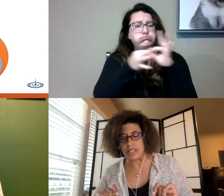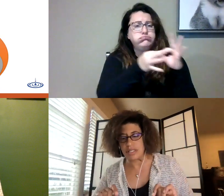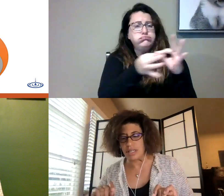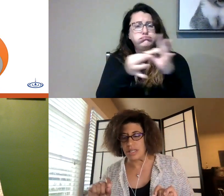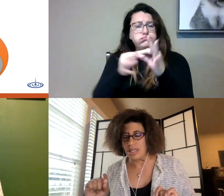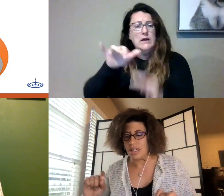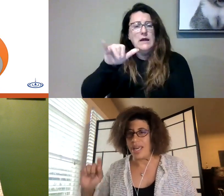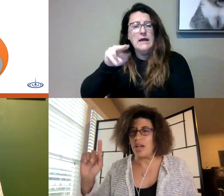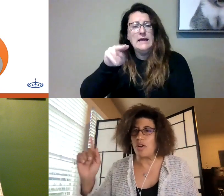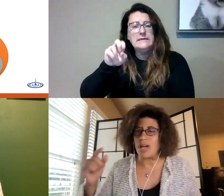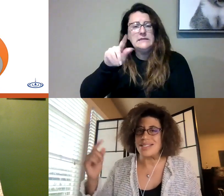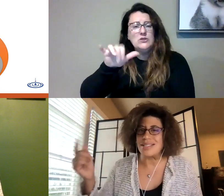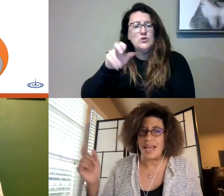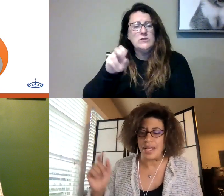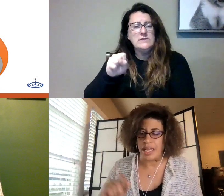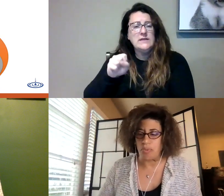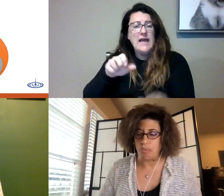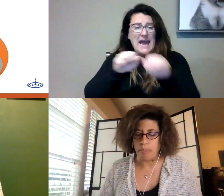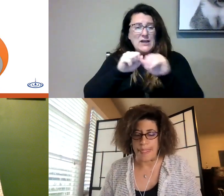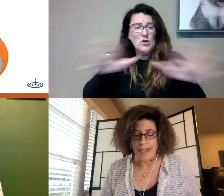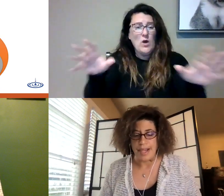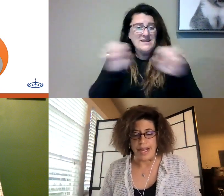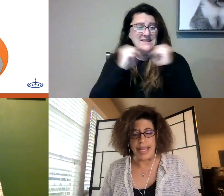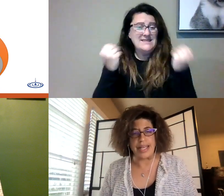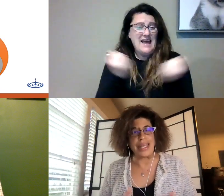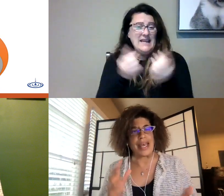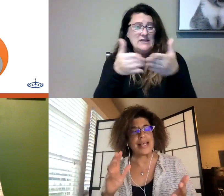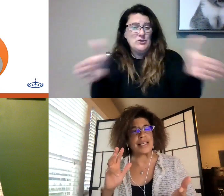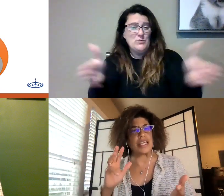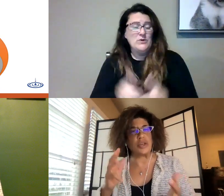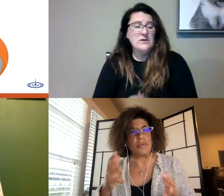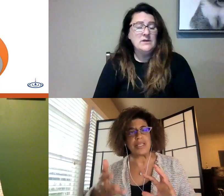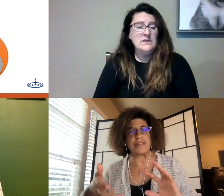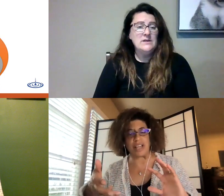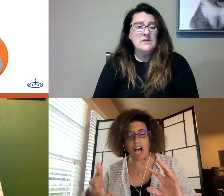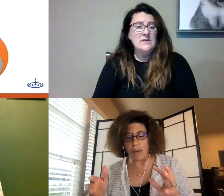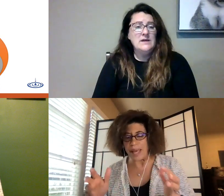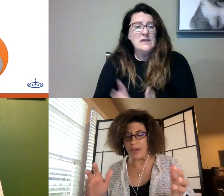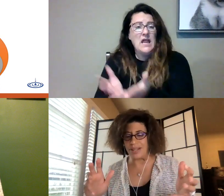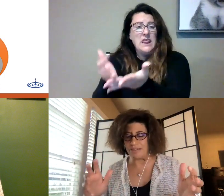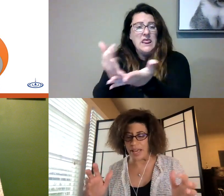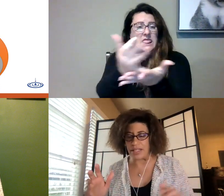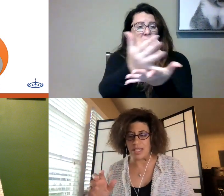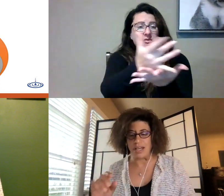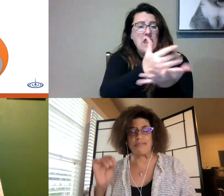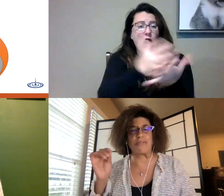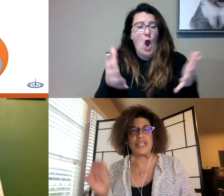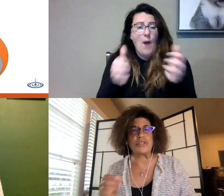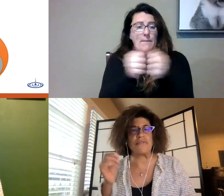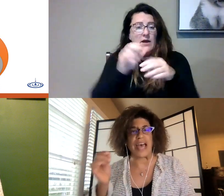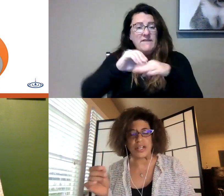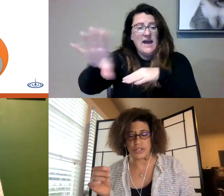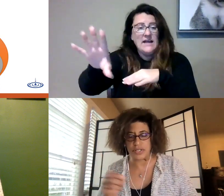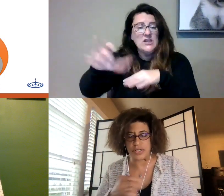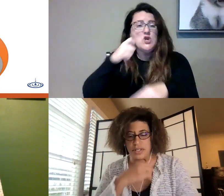institutions and across society. And it has a cumulative and compounded effect of